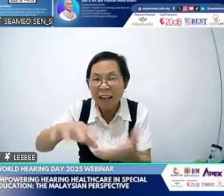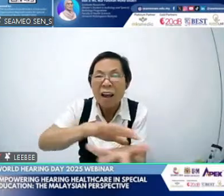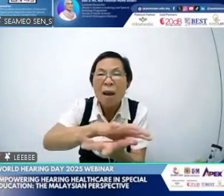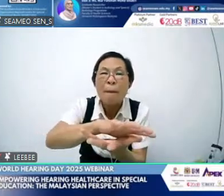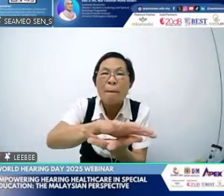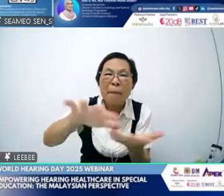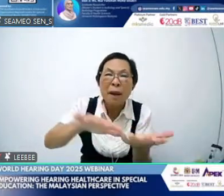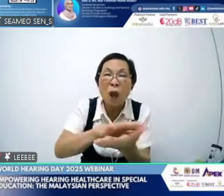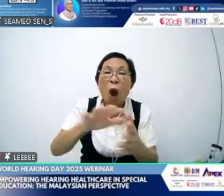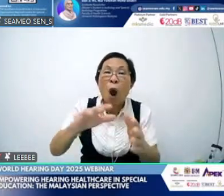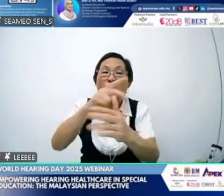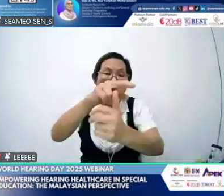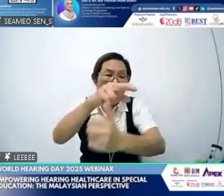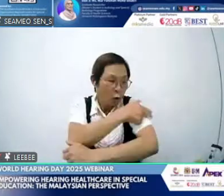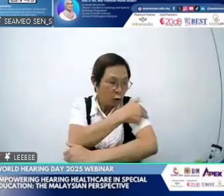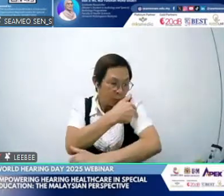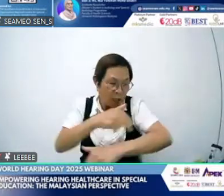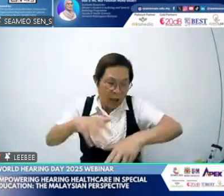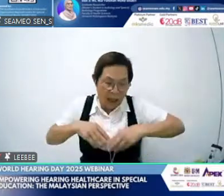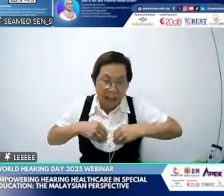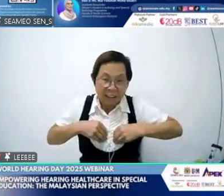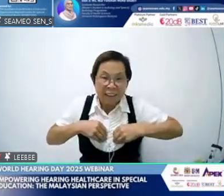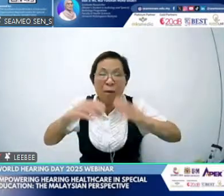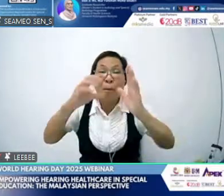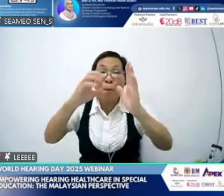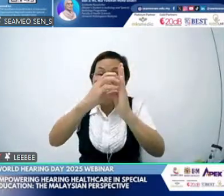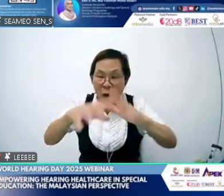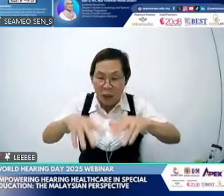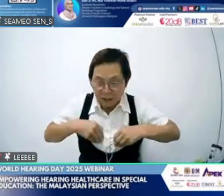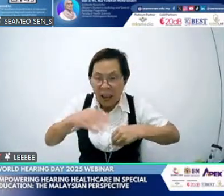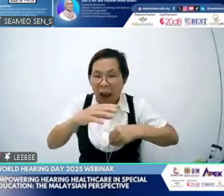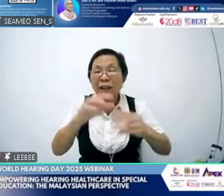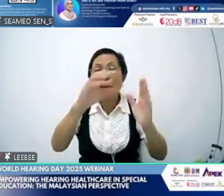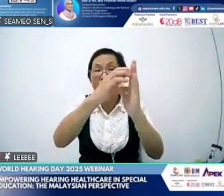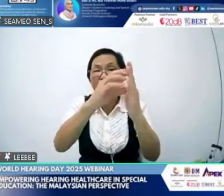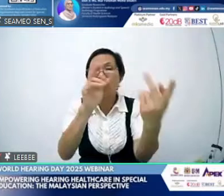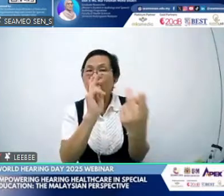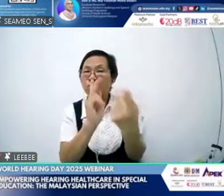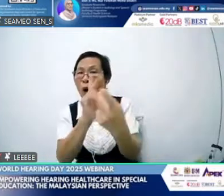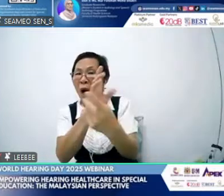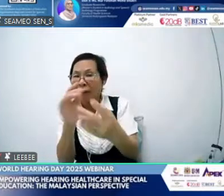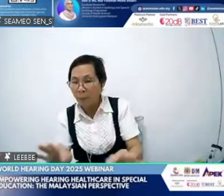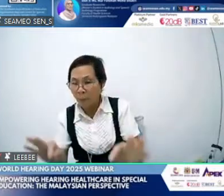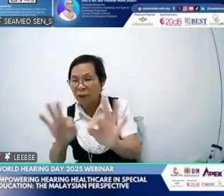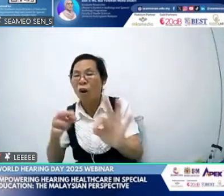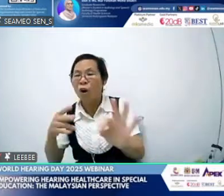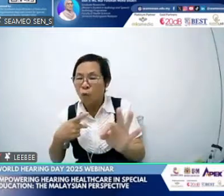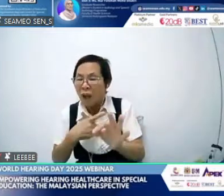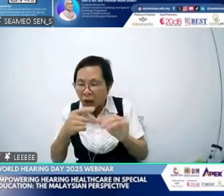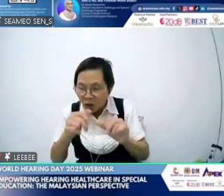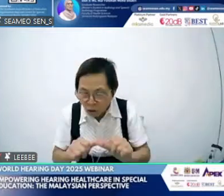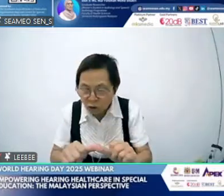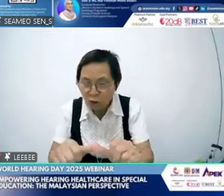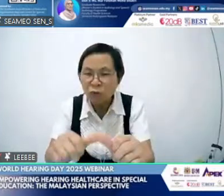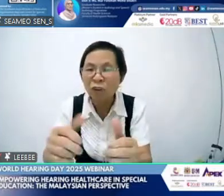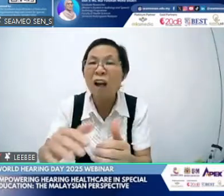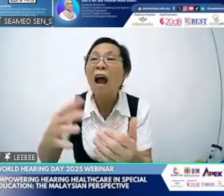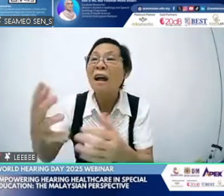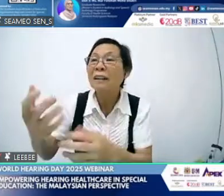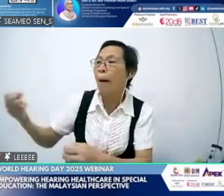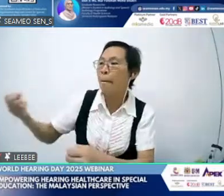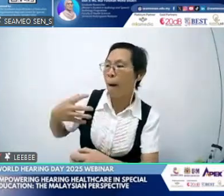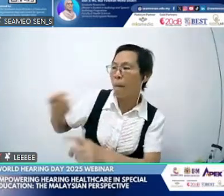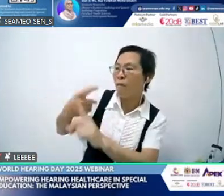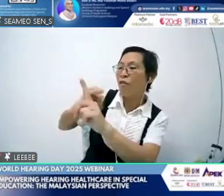the module. And to keep the module relevant and useful, we will continue gathering feedback from parents